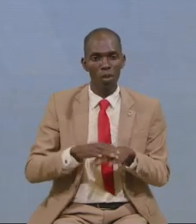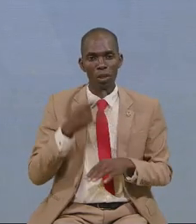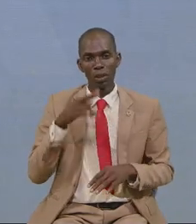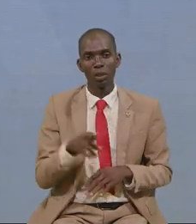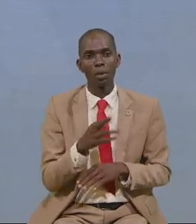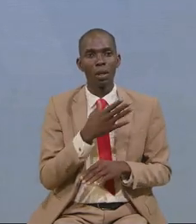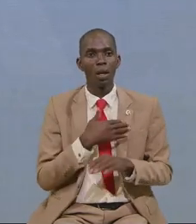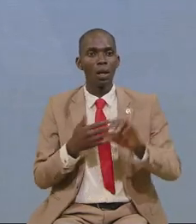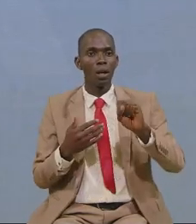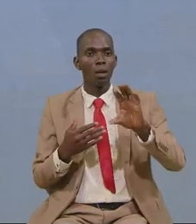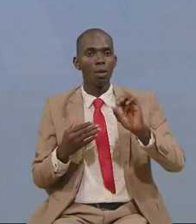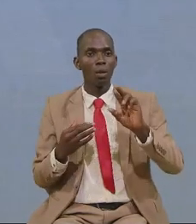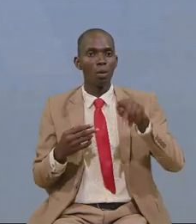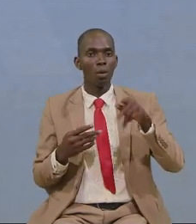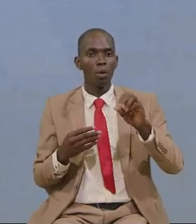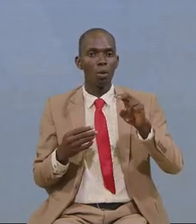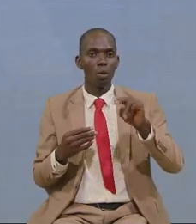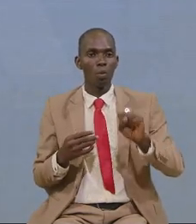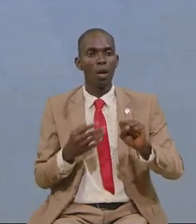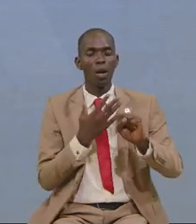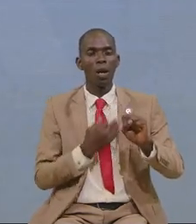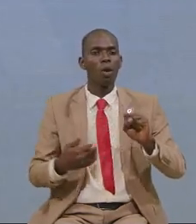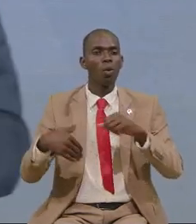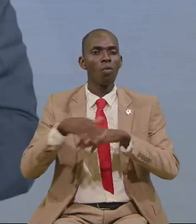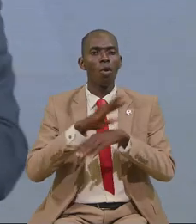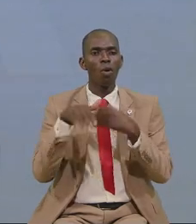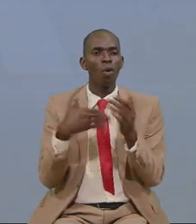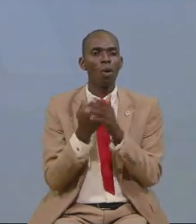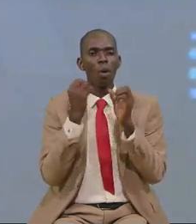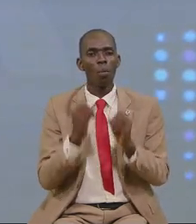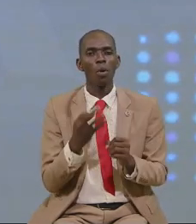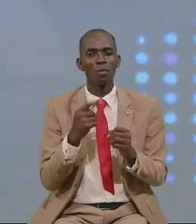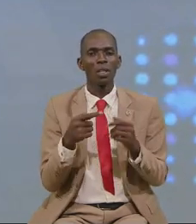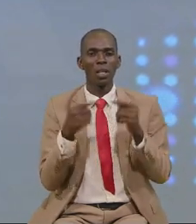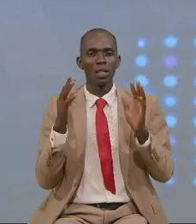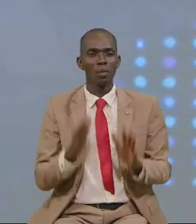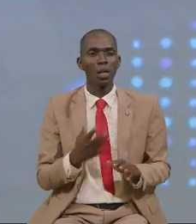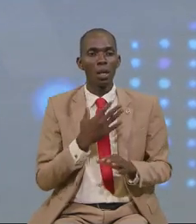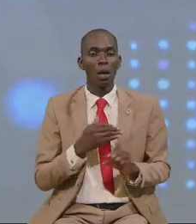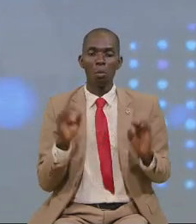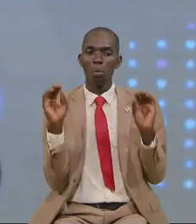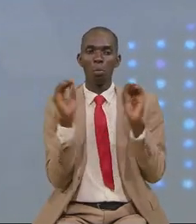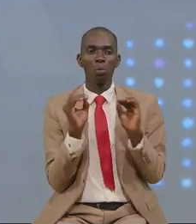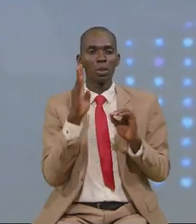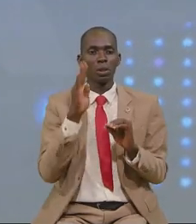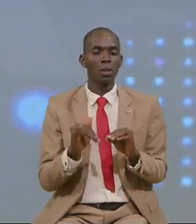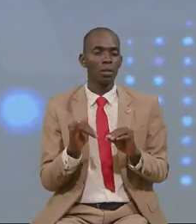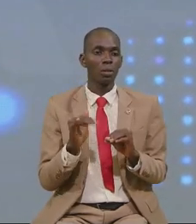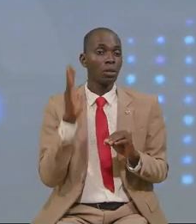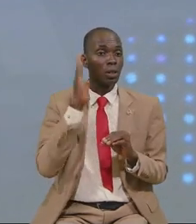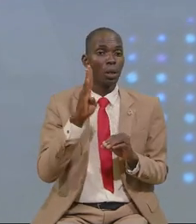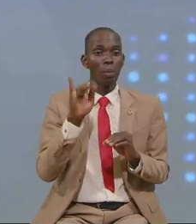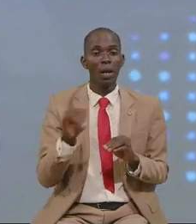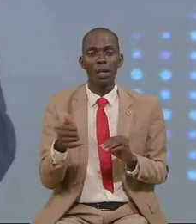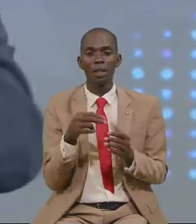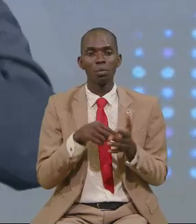over all the power of the enemy, and nothing shall by any means hurt you. When you read